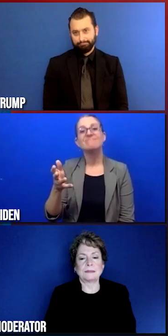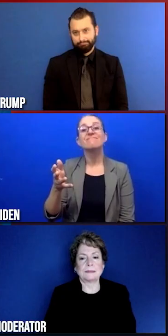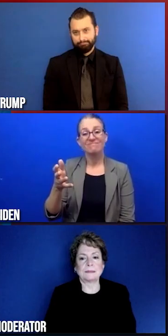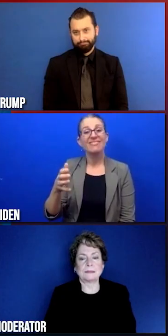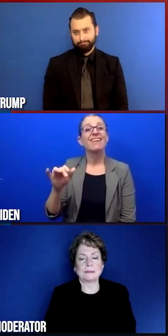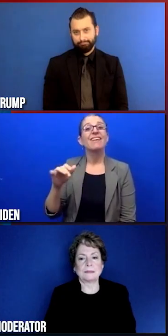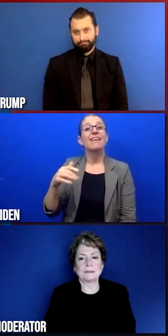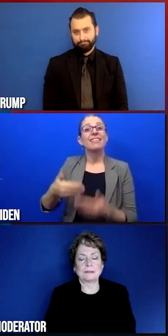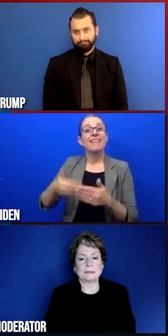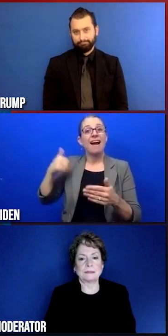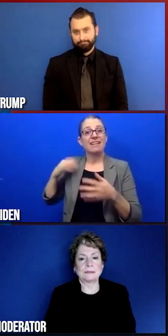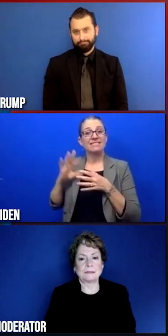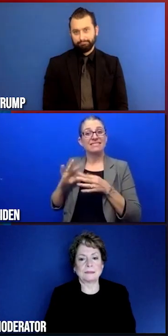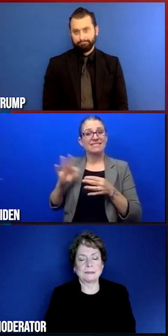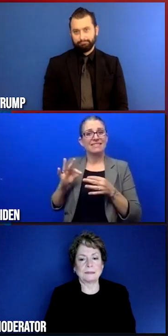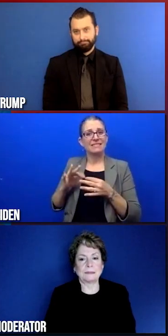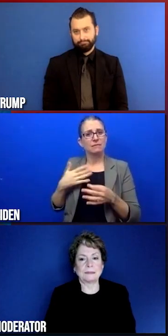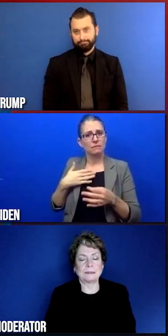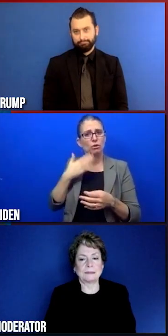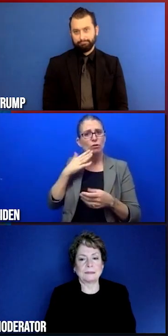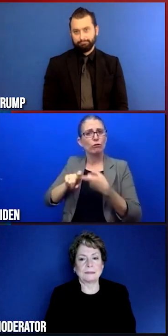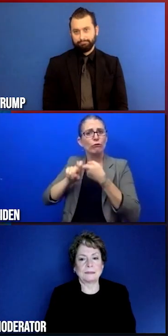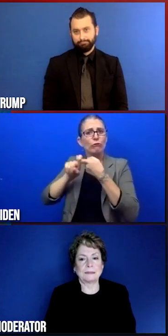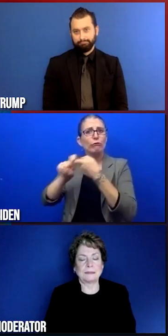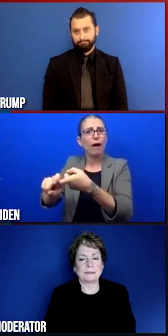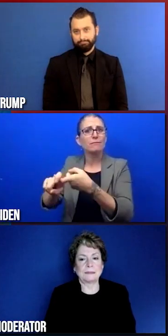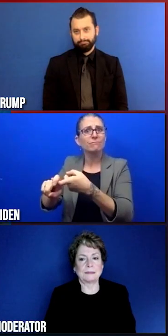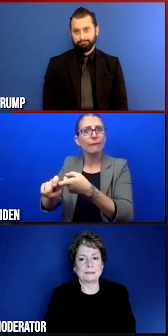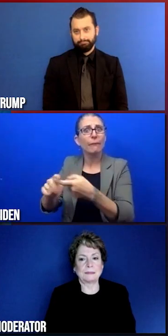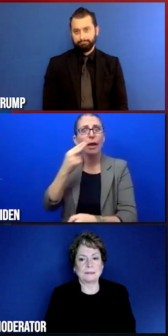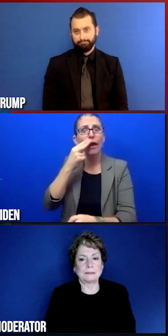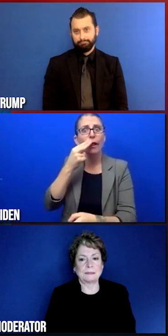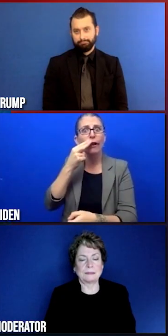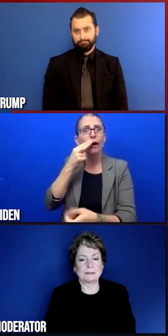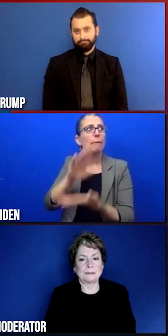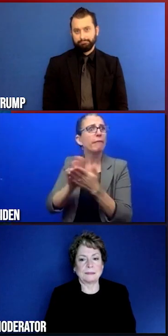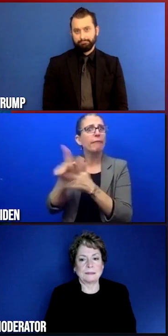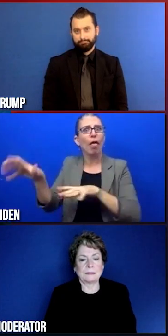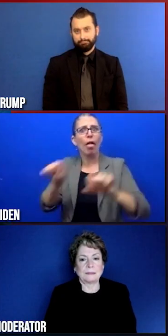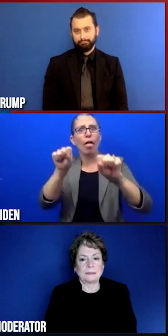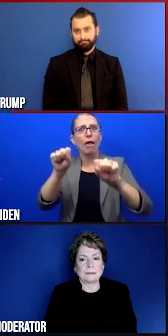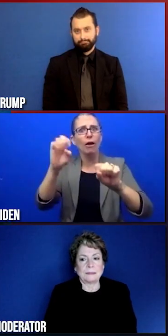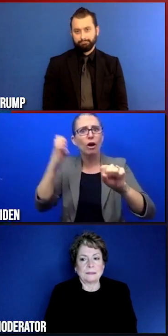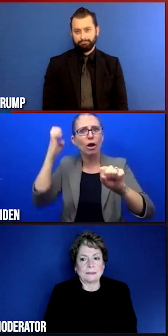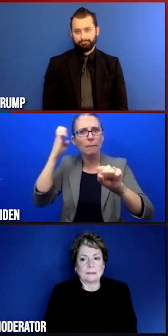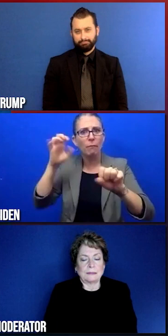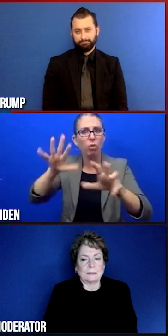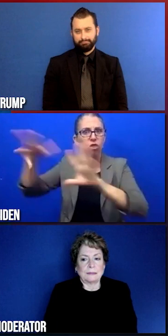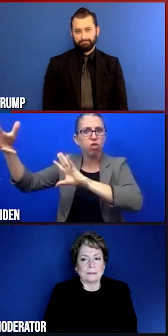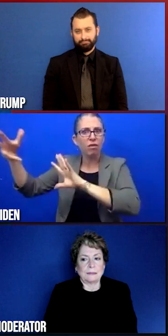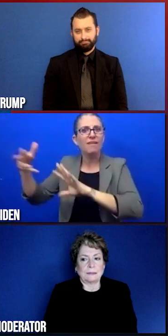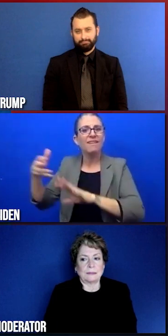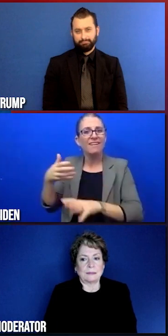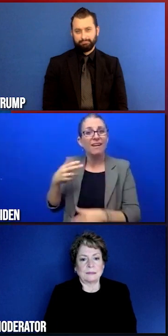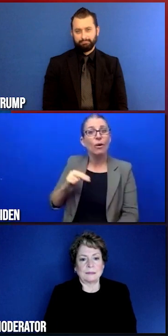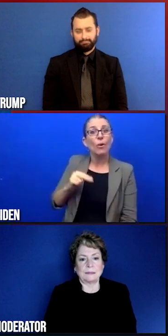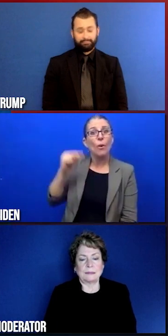the rest of Europe. Come on. The reason he would not meet with President Obama is because President Obama said, we're going to talk